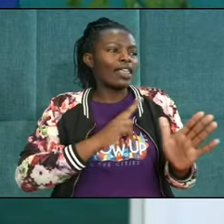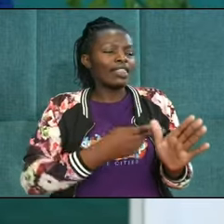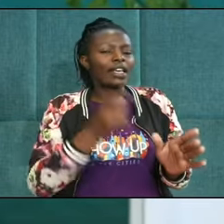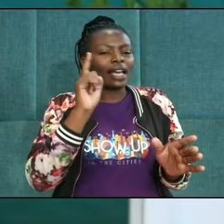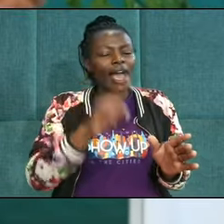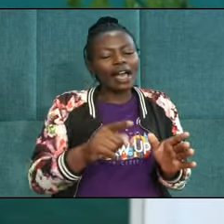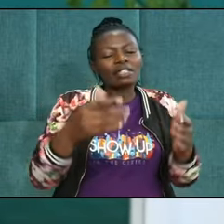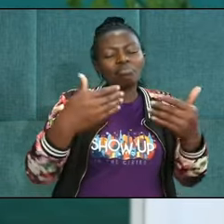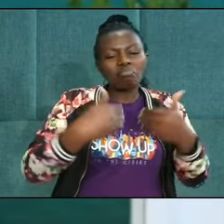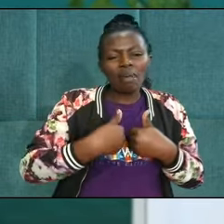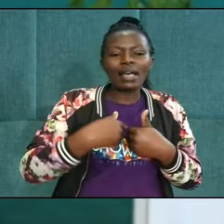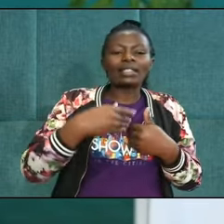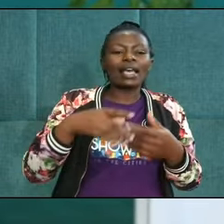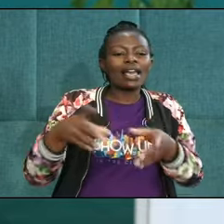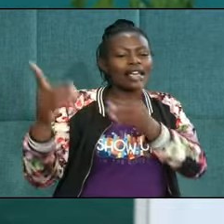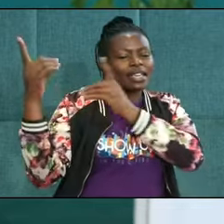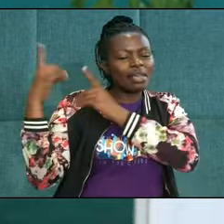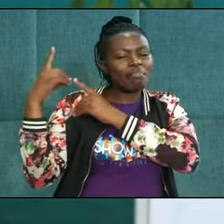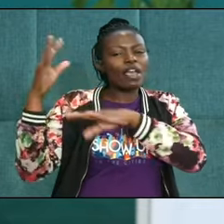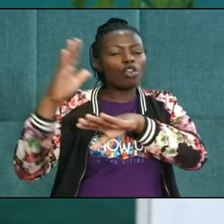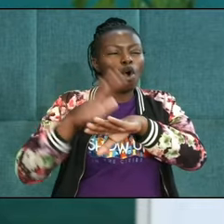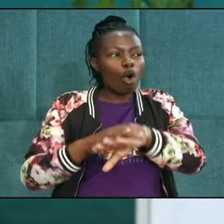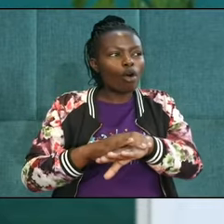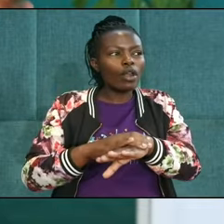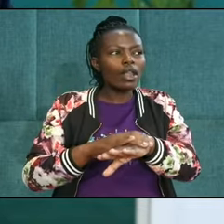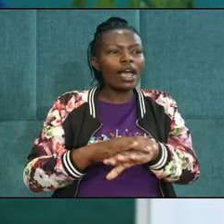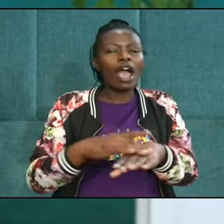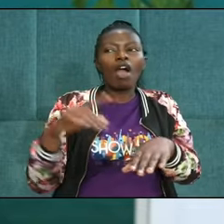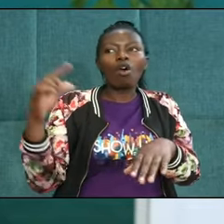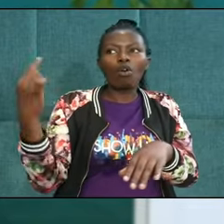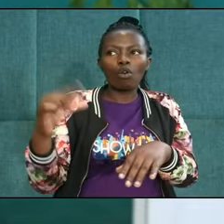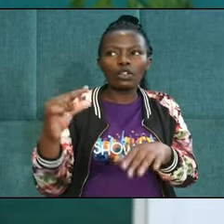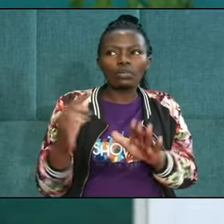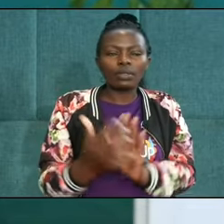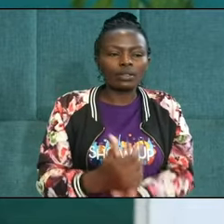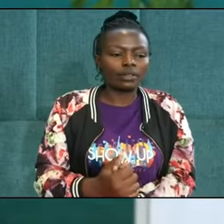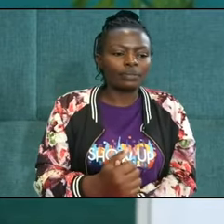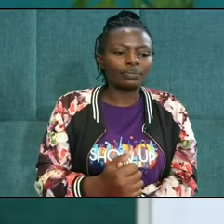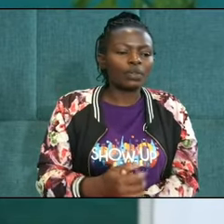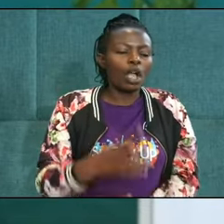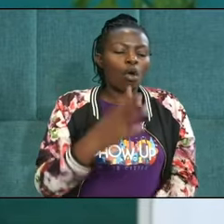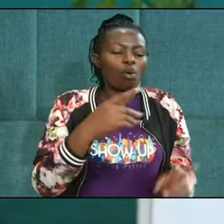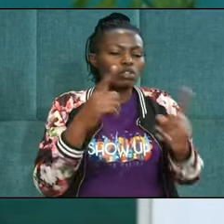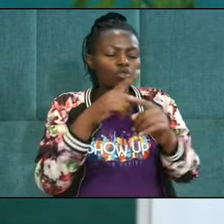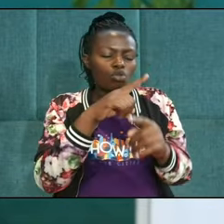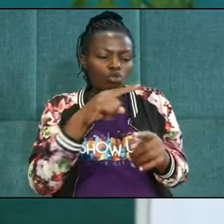that we can look up to anytime. Today I'm going to be a little bit slow.